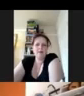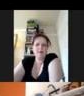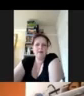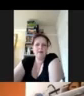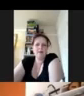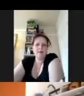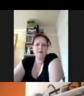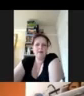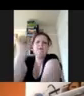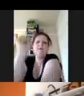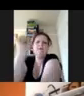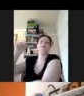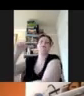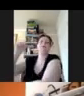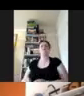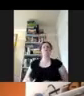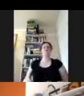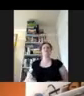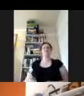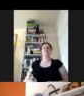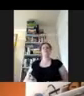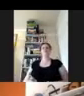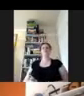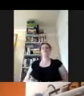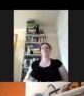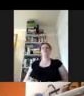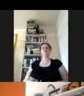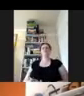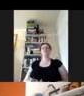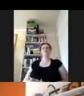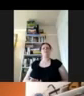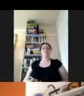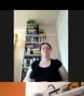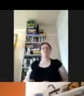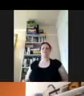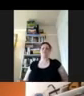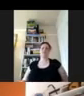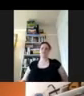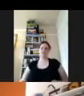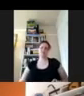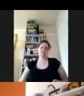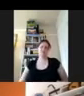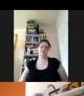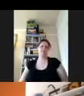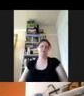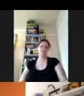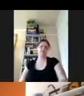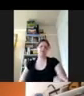And you should be able to answer as many of those as you've been doing.